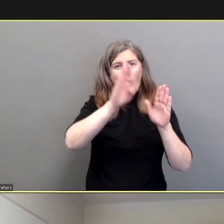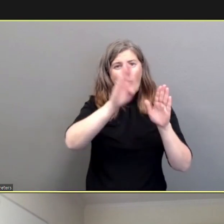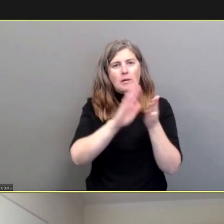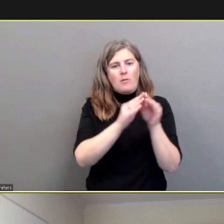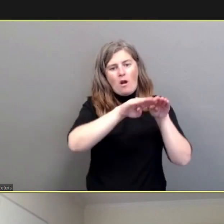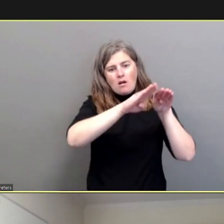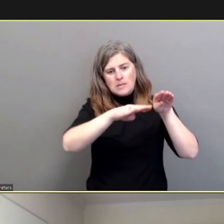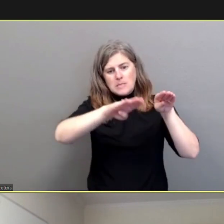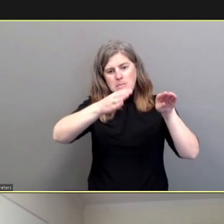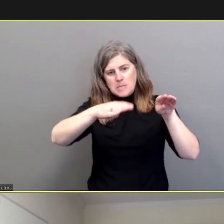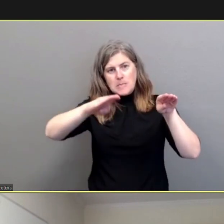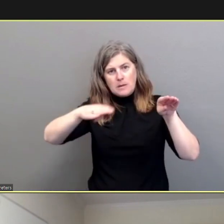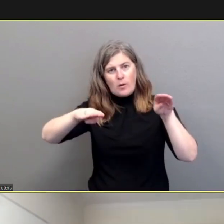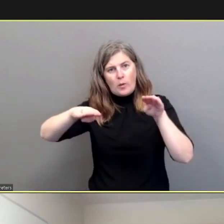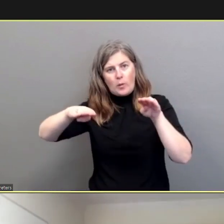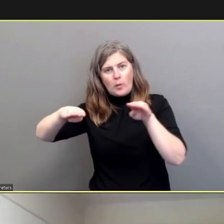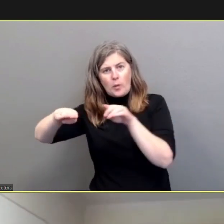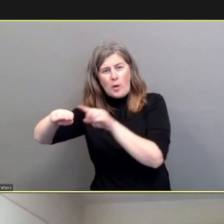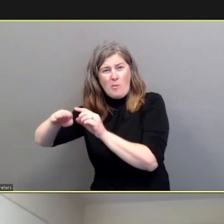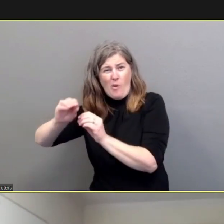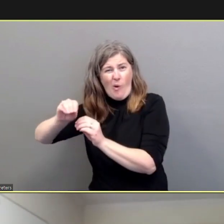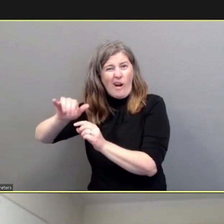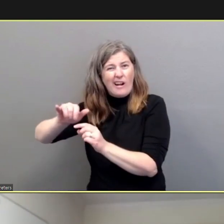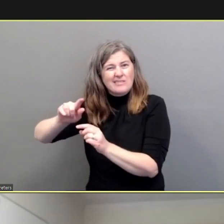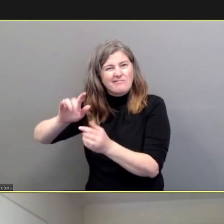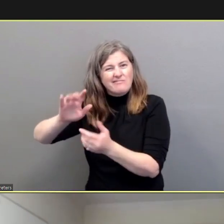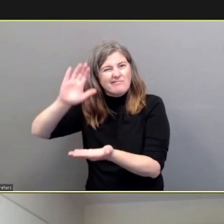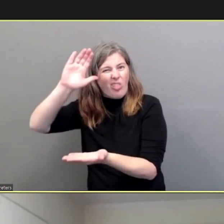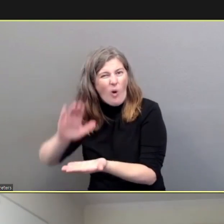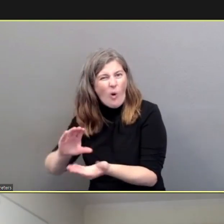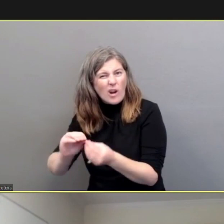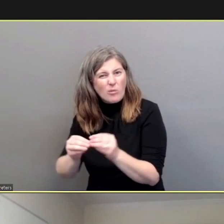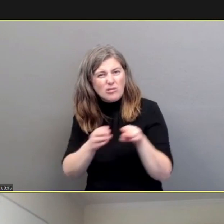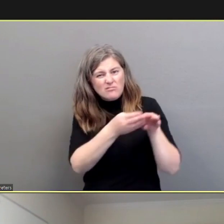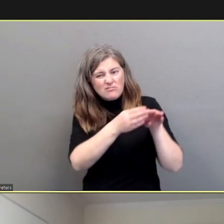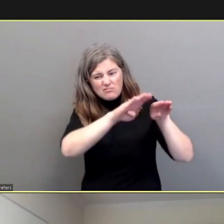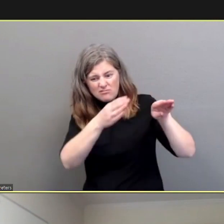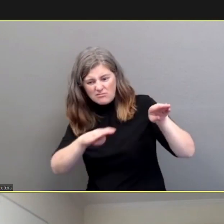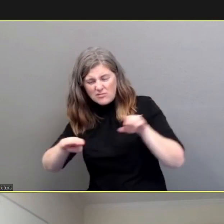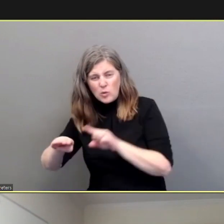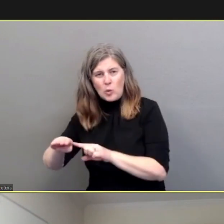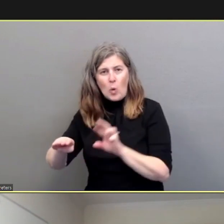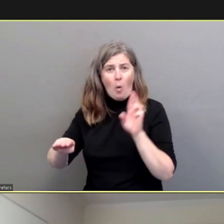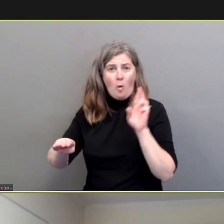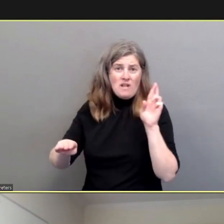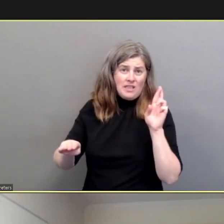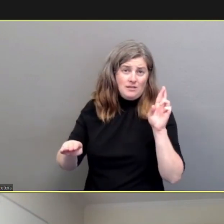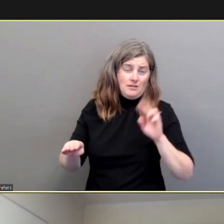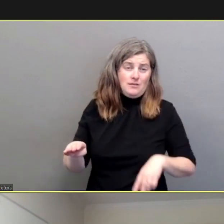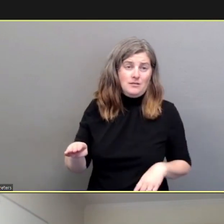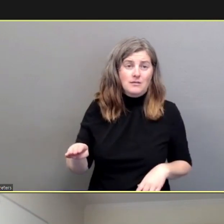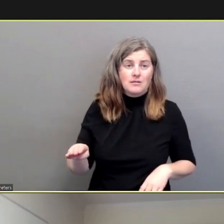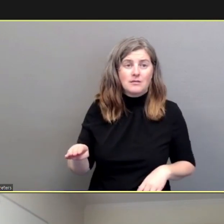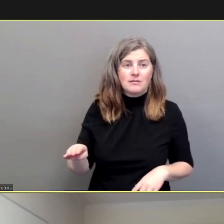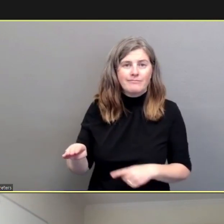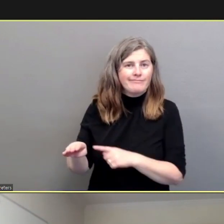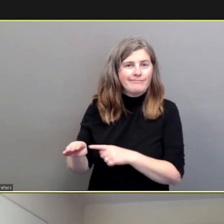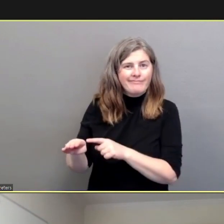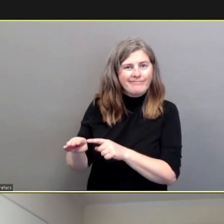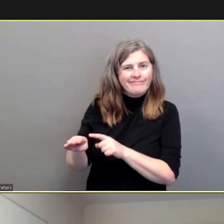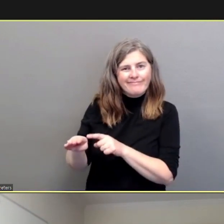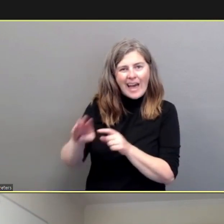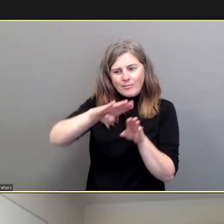of a steady state of a low number of cases that result from a certain amount of public